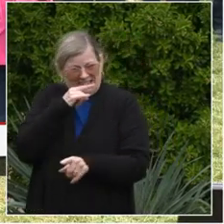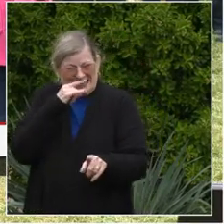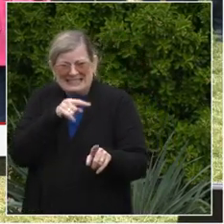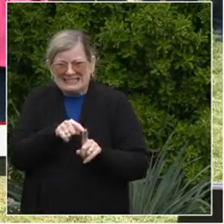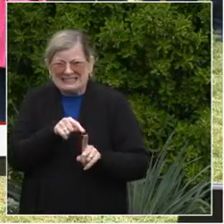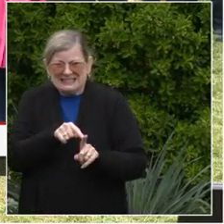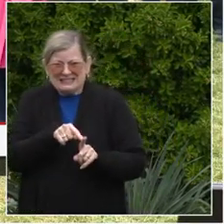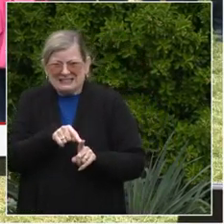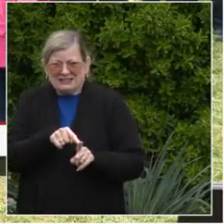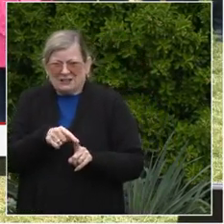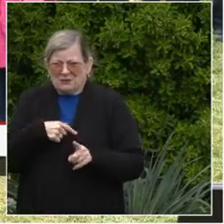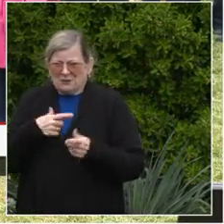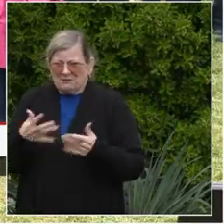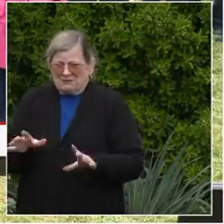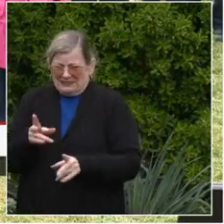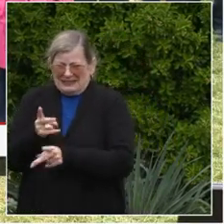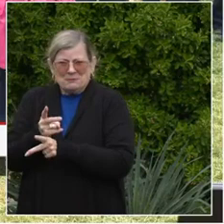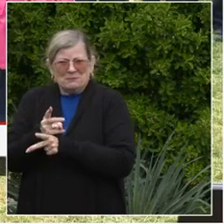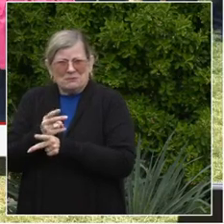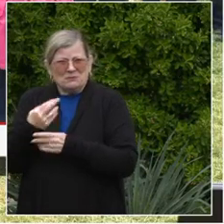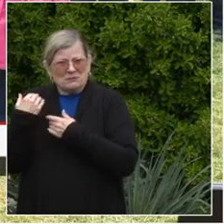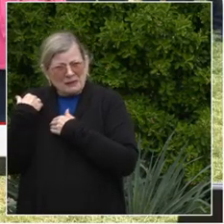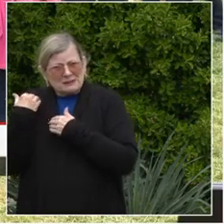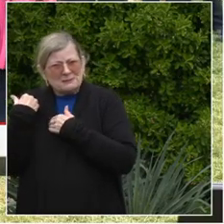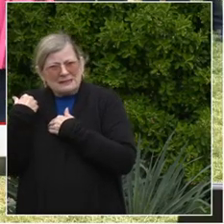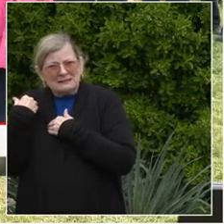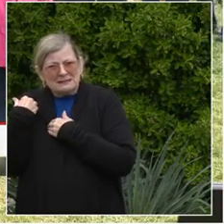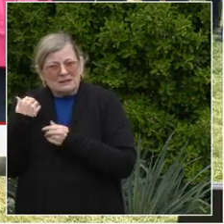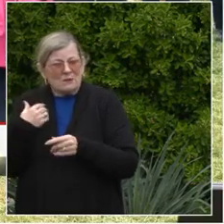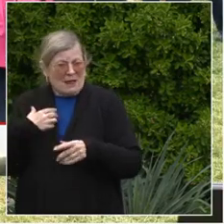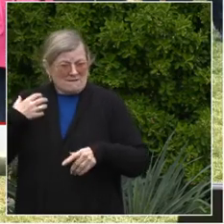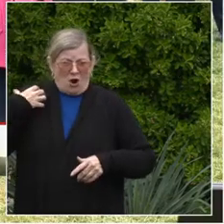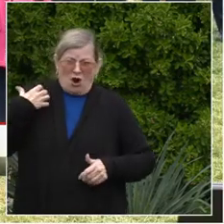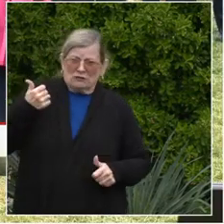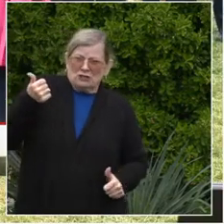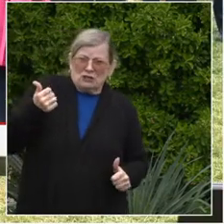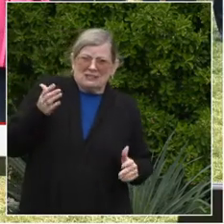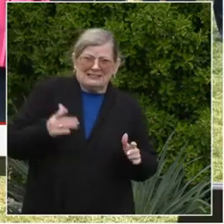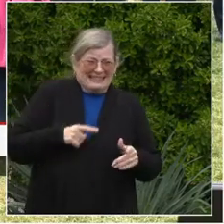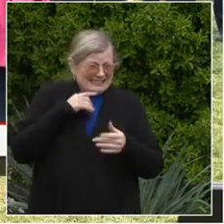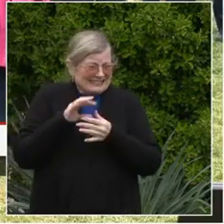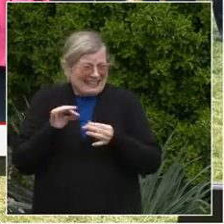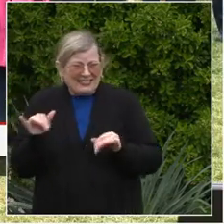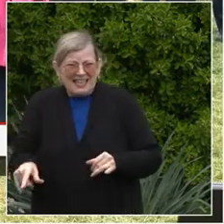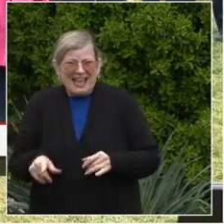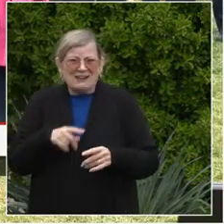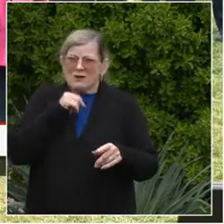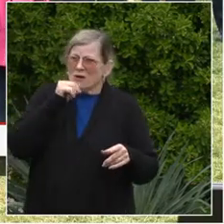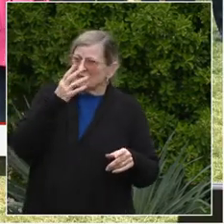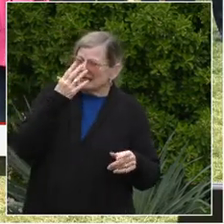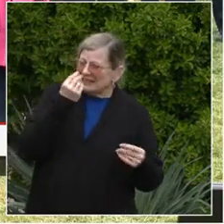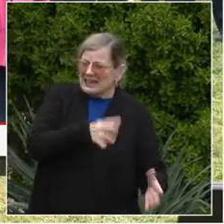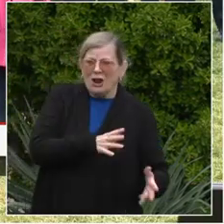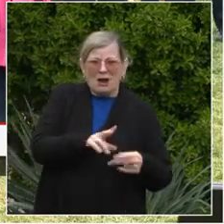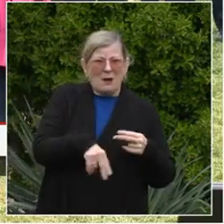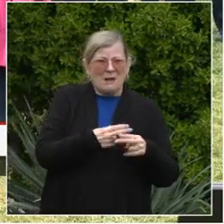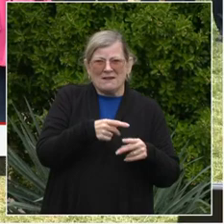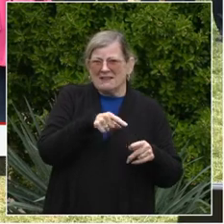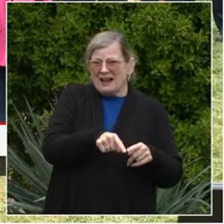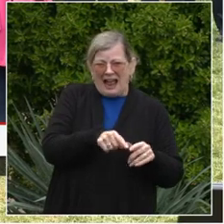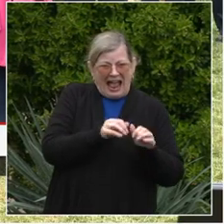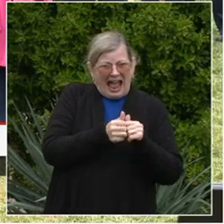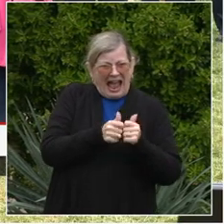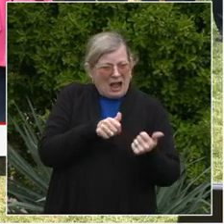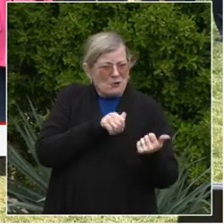that make communities unsafe. And if we have officers who said that, who did that, who don't give a darn about how they treat community